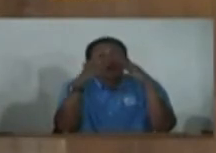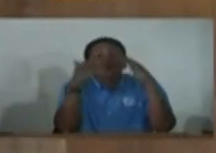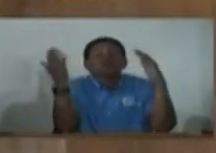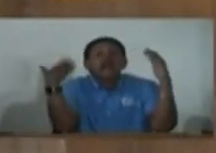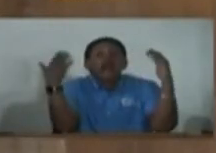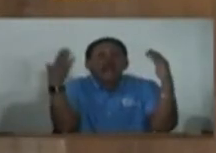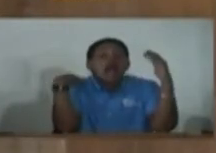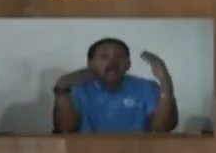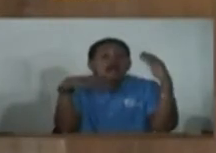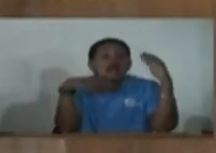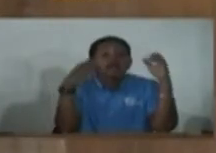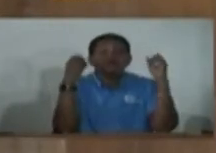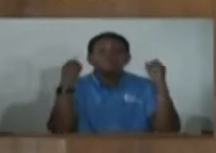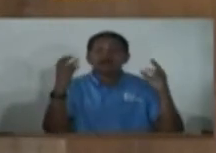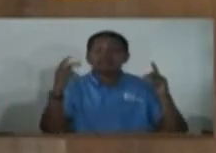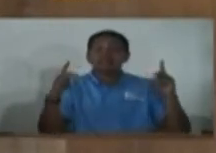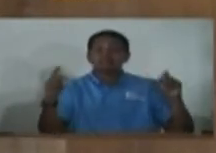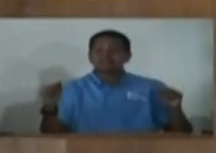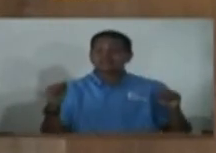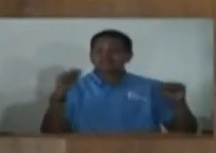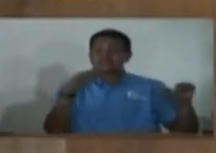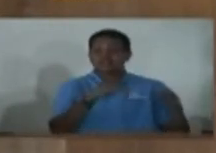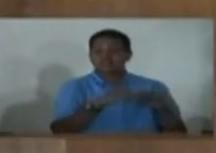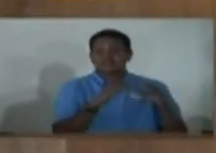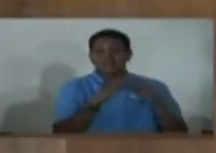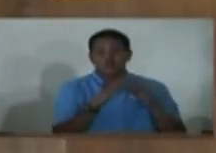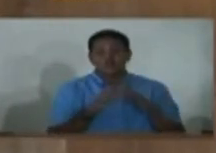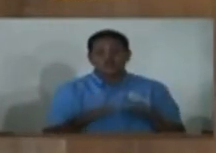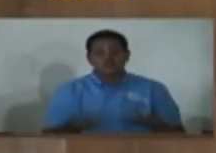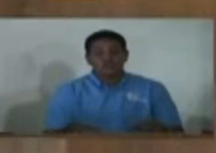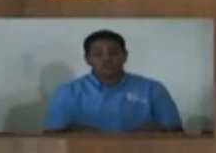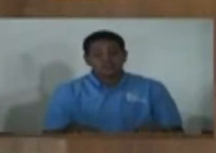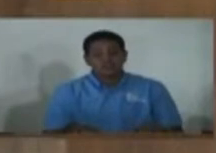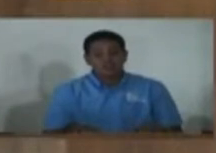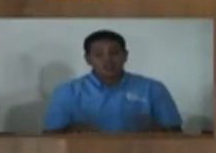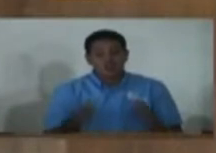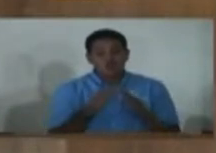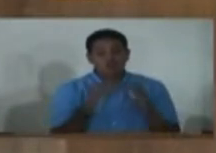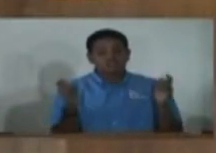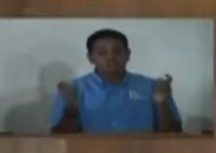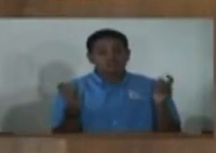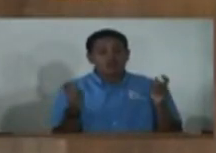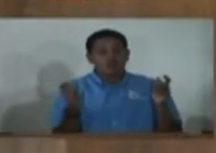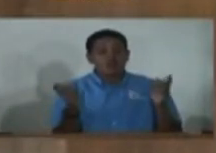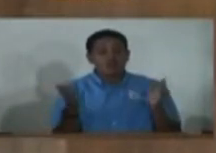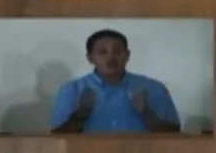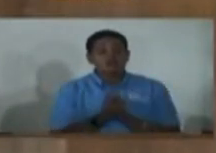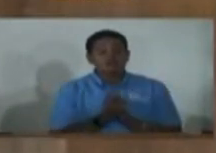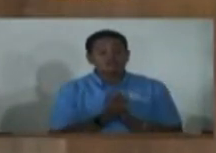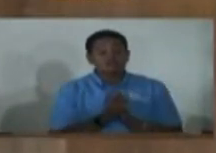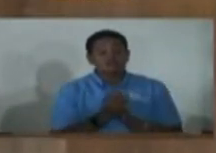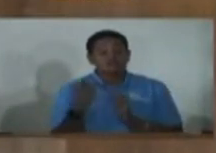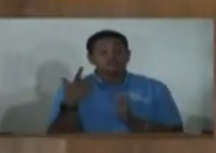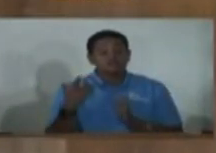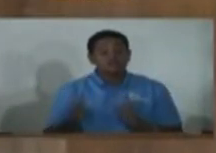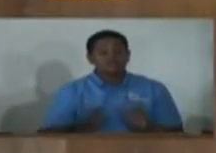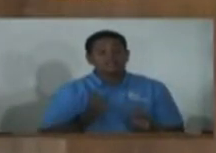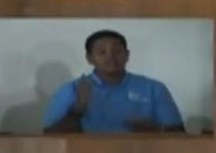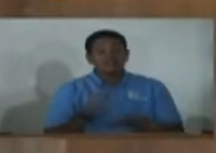is a whole heap of people have to stay in the house. The house is small, and they're accustomed to living on the